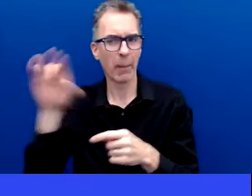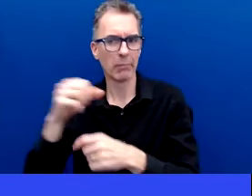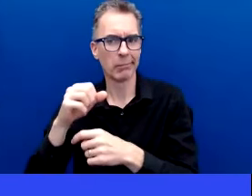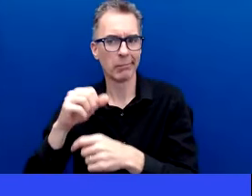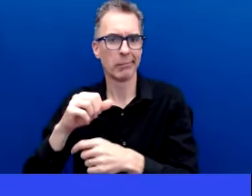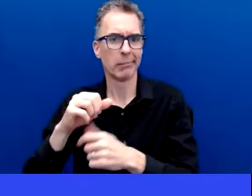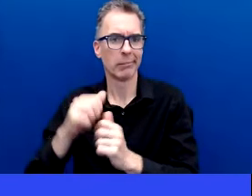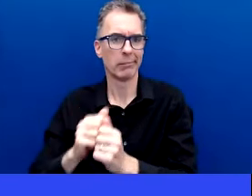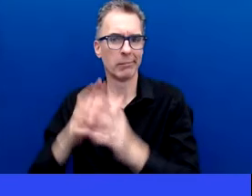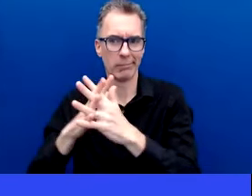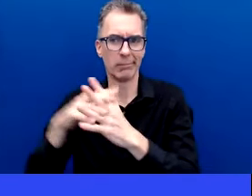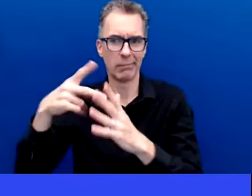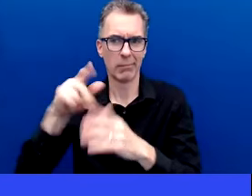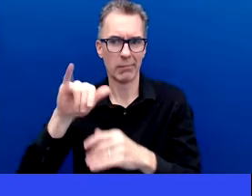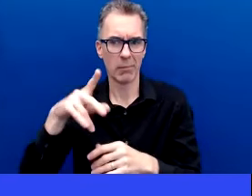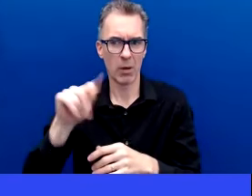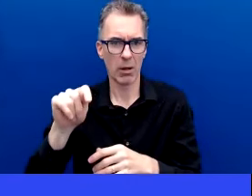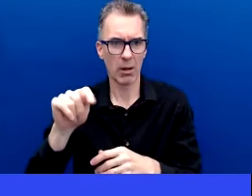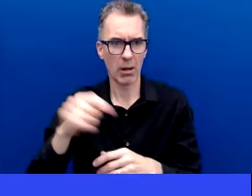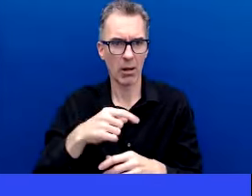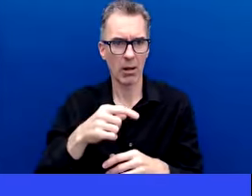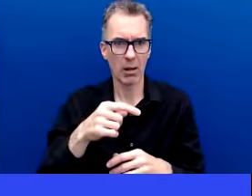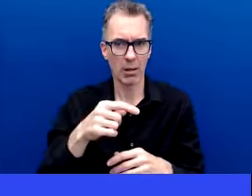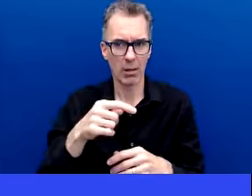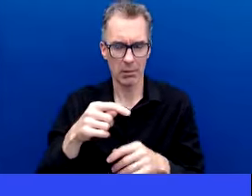It. So I just didn't want you to think it's two different things.